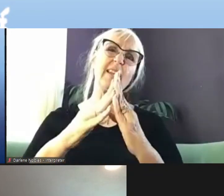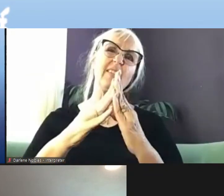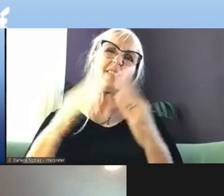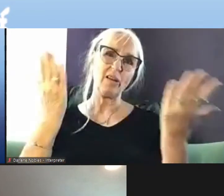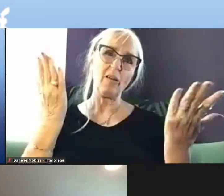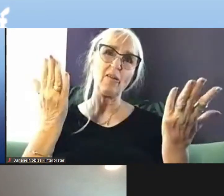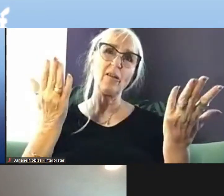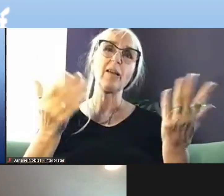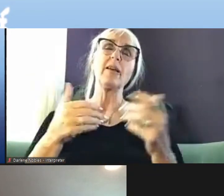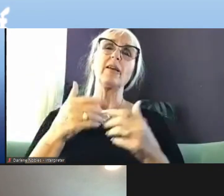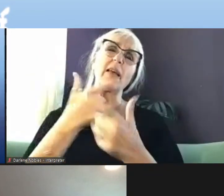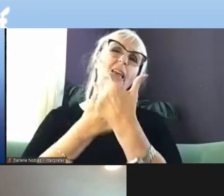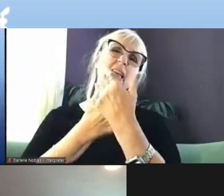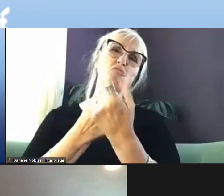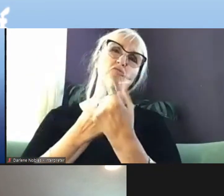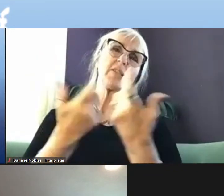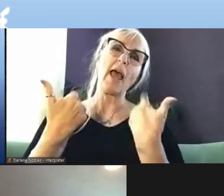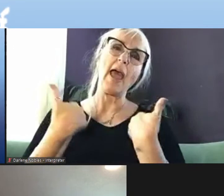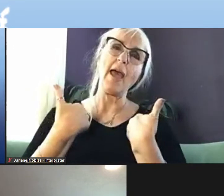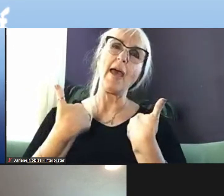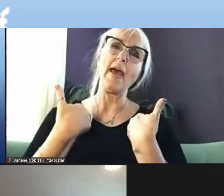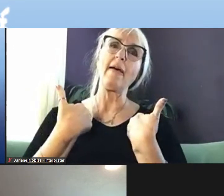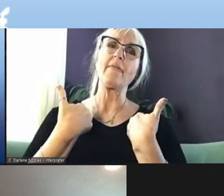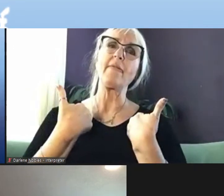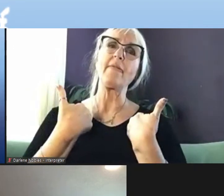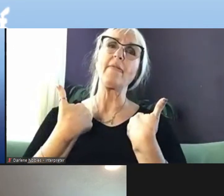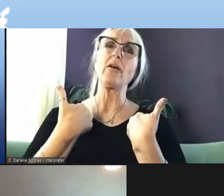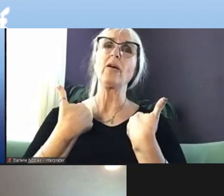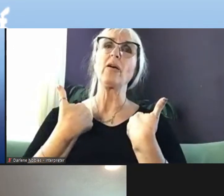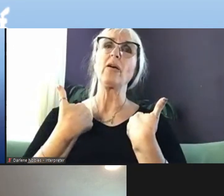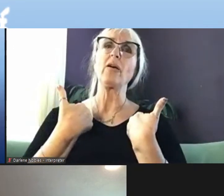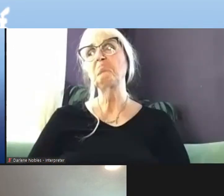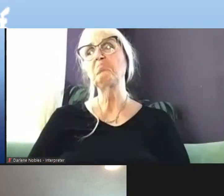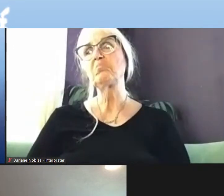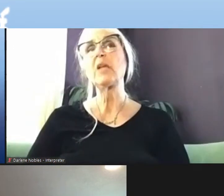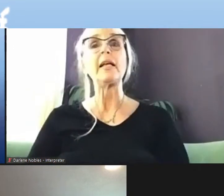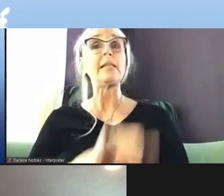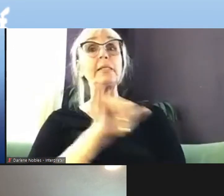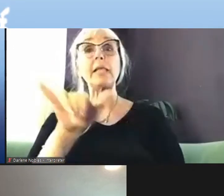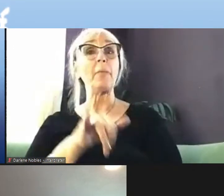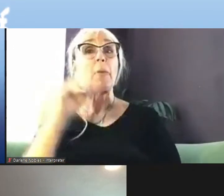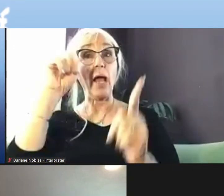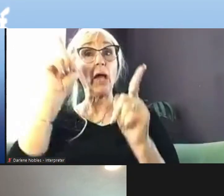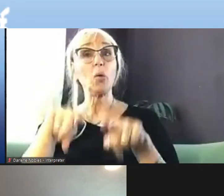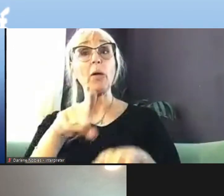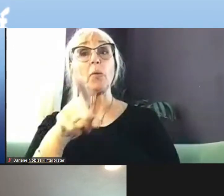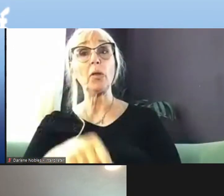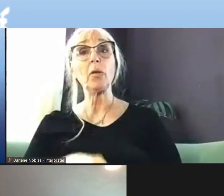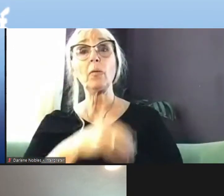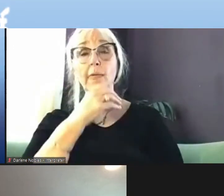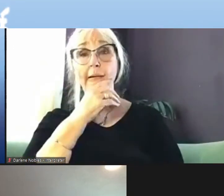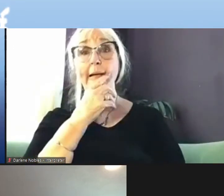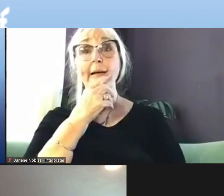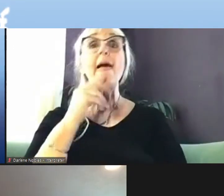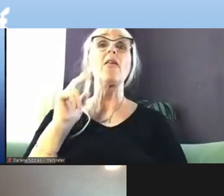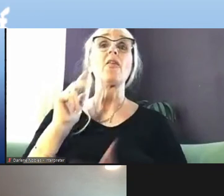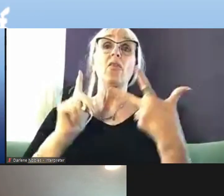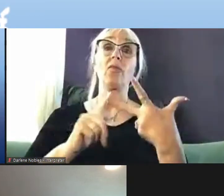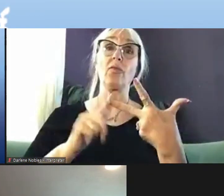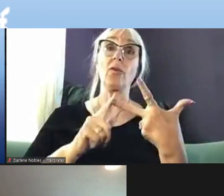That's an interest I would have or would be interested in. That's what I agree with you on that. Thirdly, you're